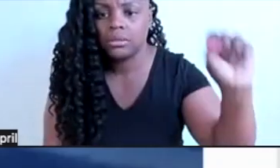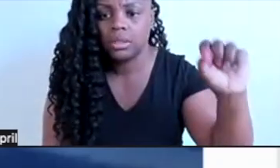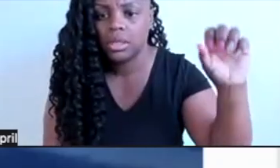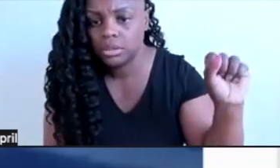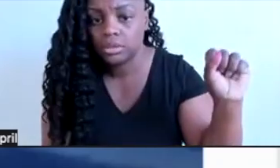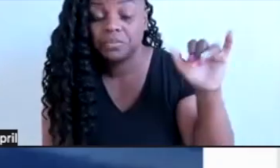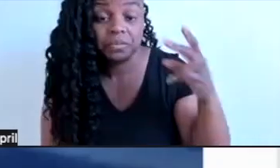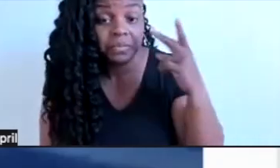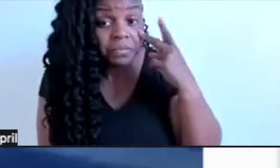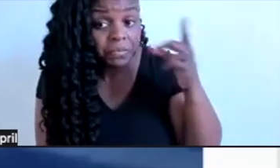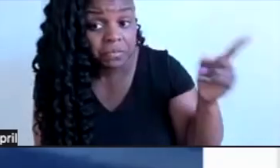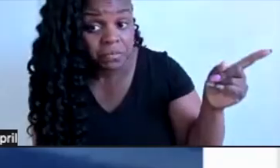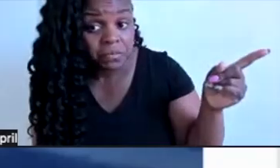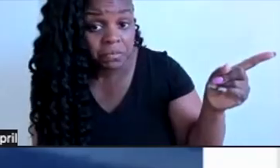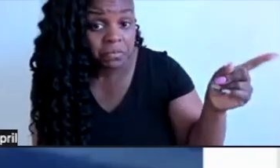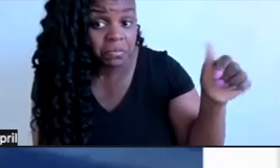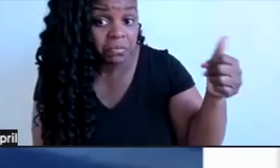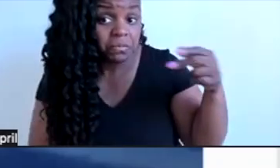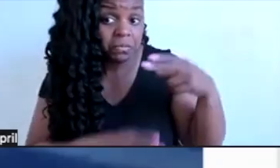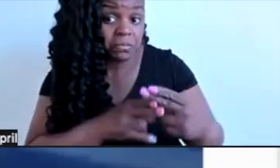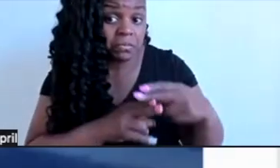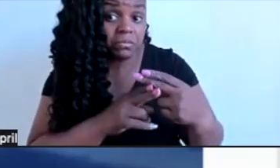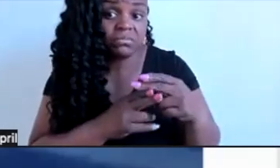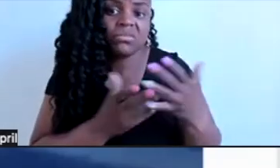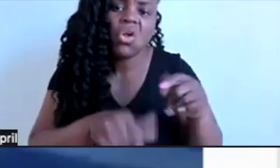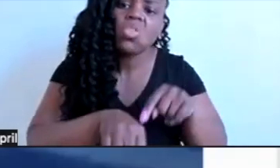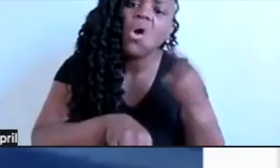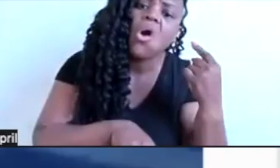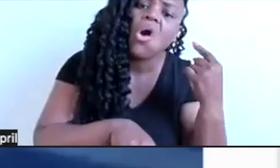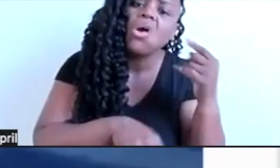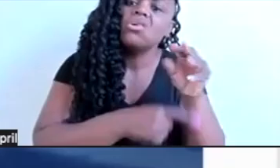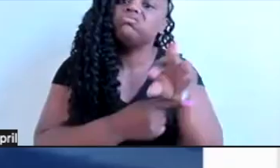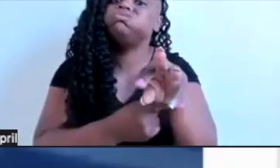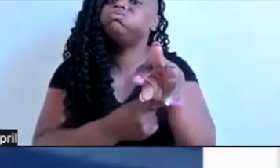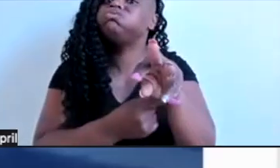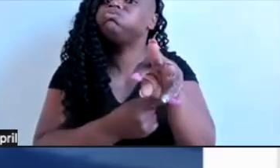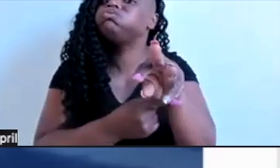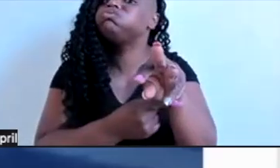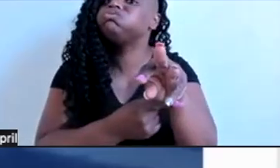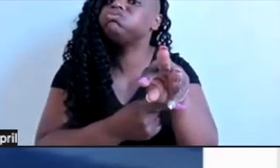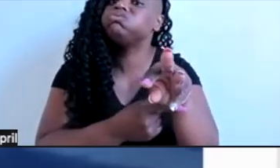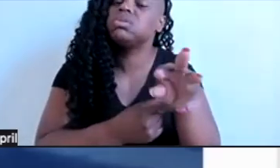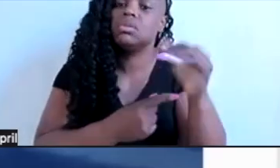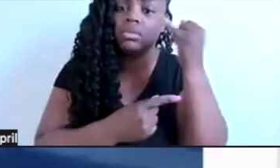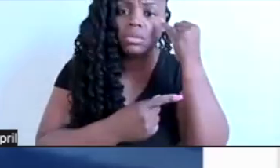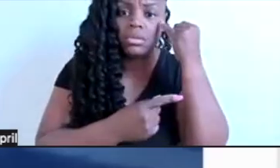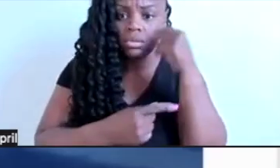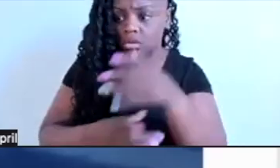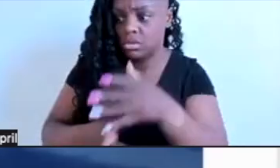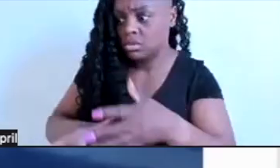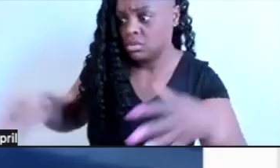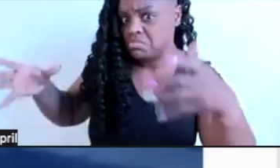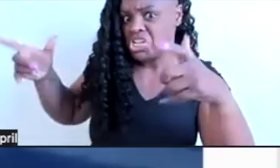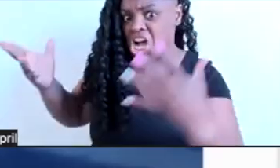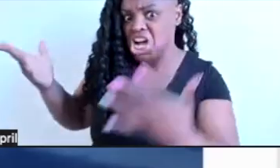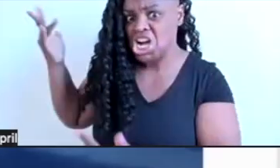in use. Remember, if the fire is larger than a trash can, you may not have enough chemical powder in the extinguisher to make the fire go